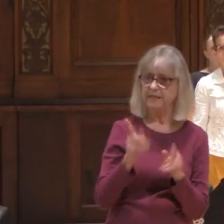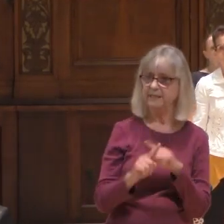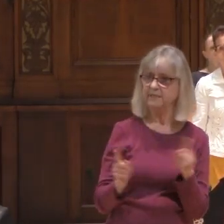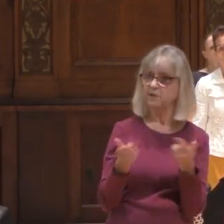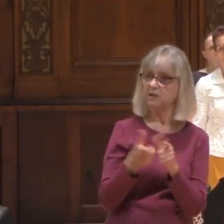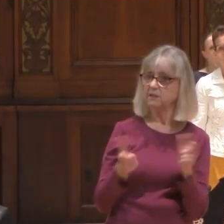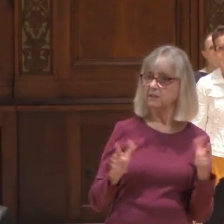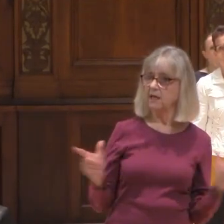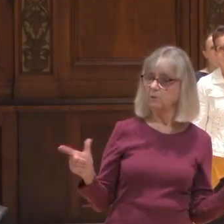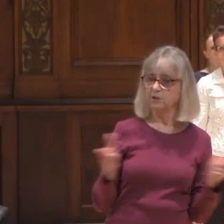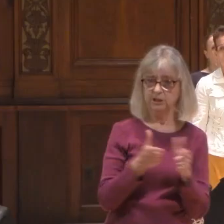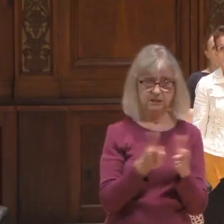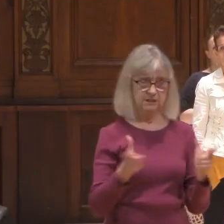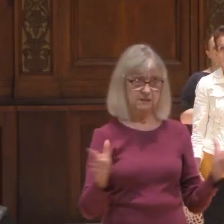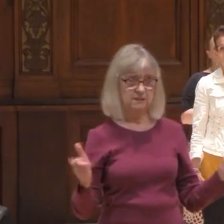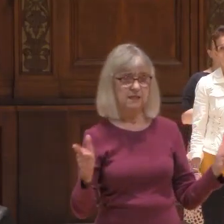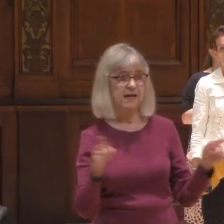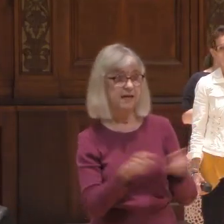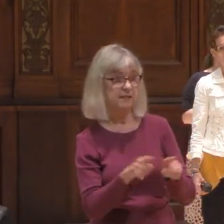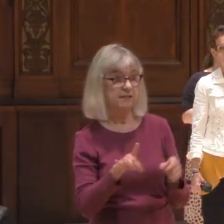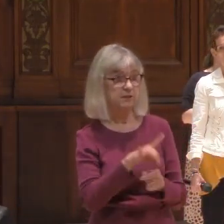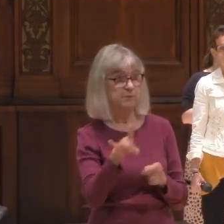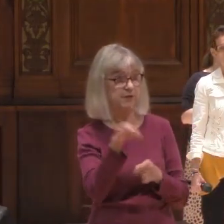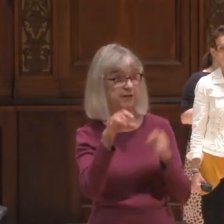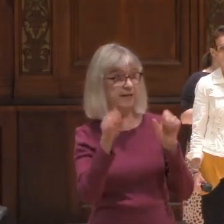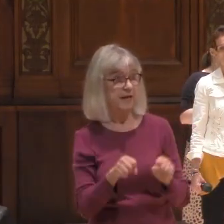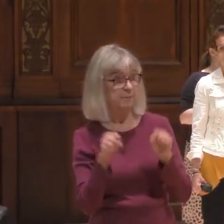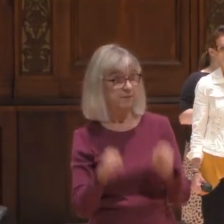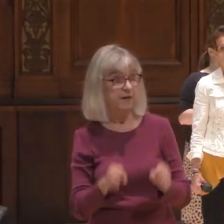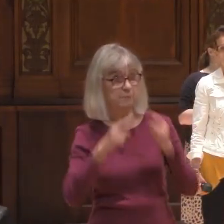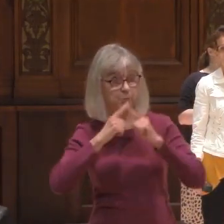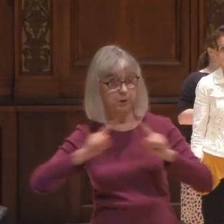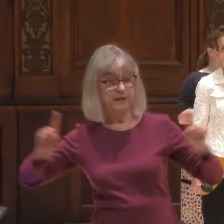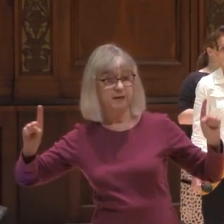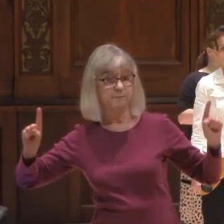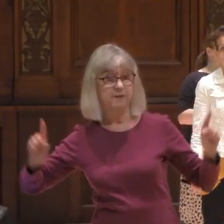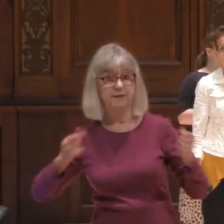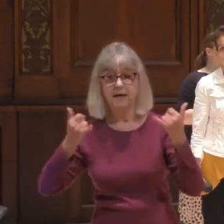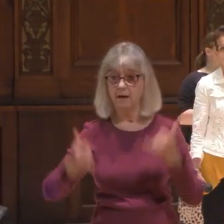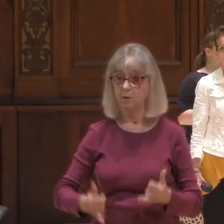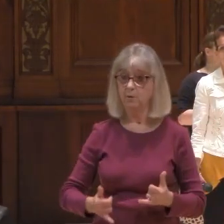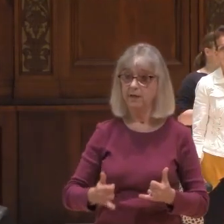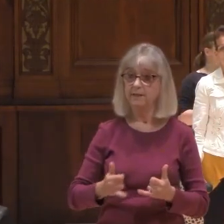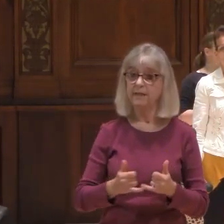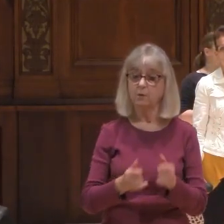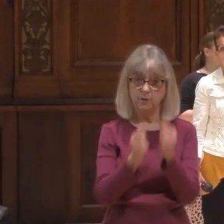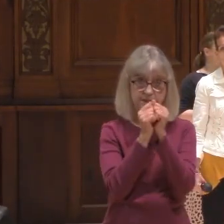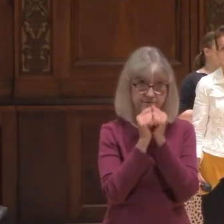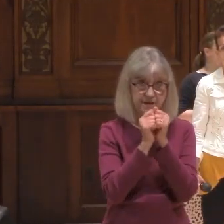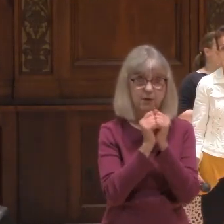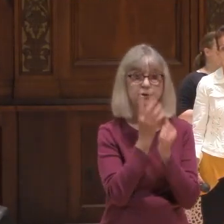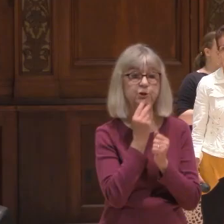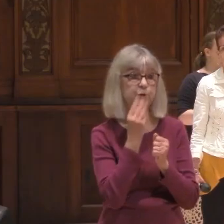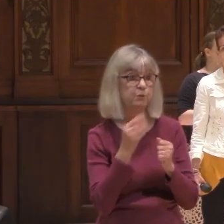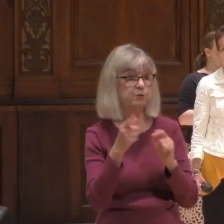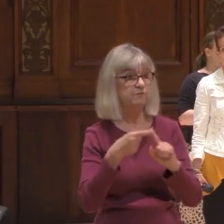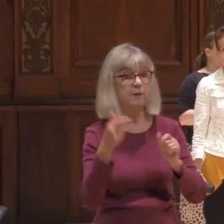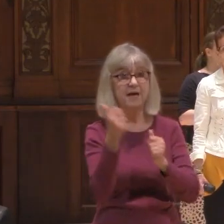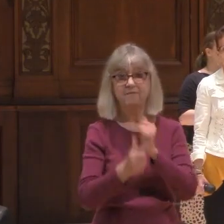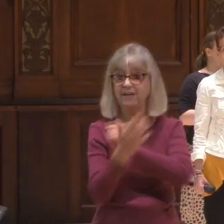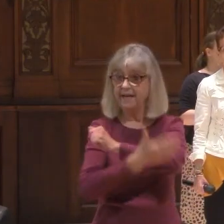tongues as the Spirit enabled them to proclaim. Now there were devout Jews from every nation under